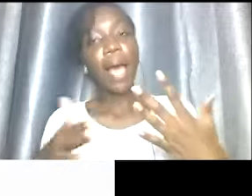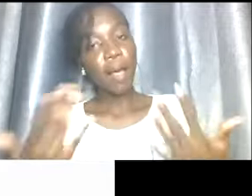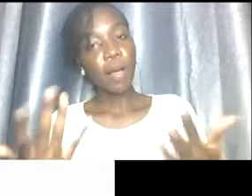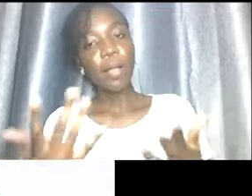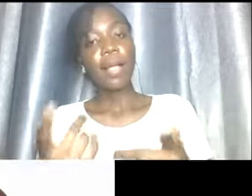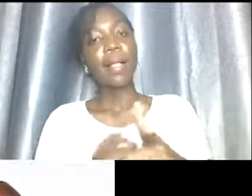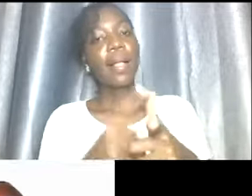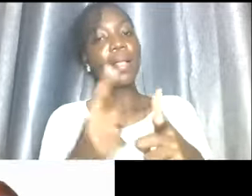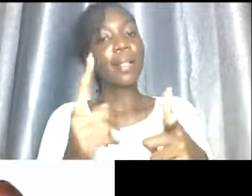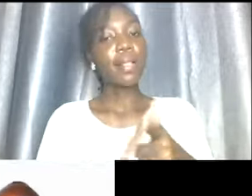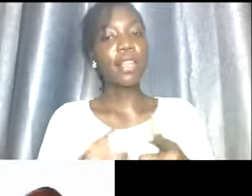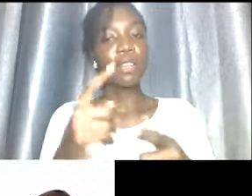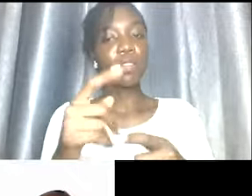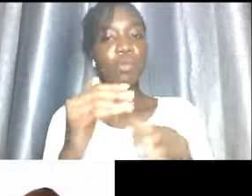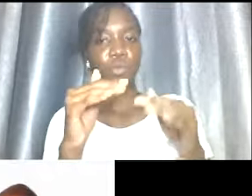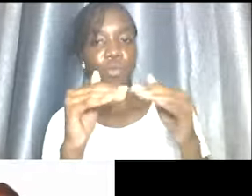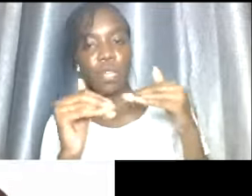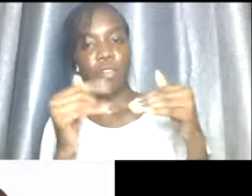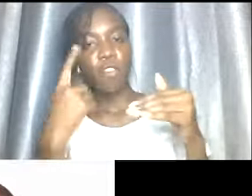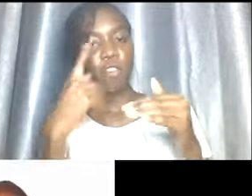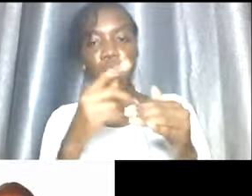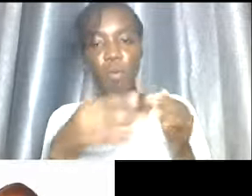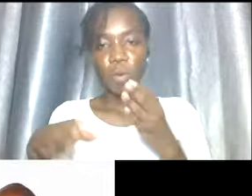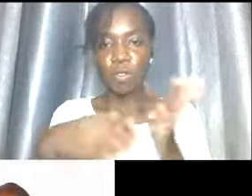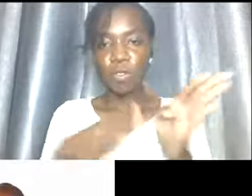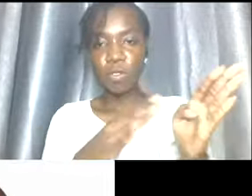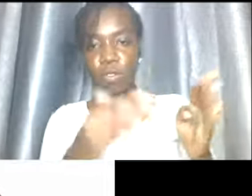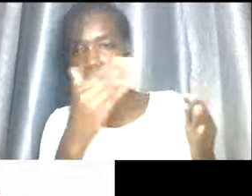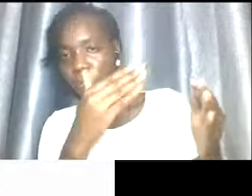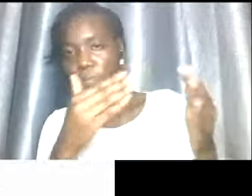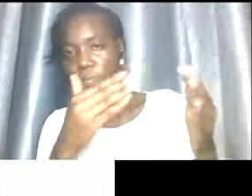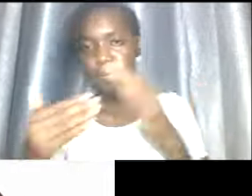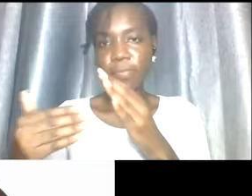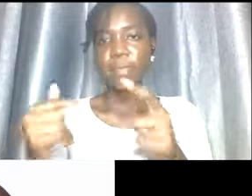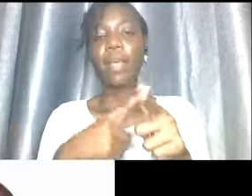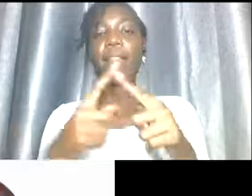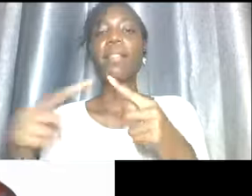while just waiting for opportunity to strike.